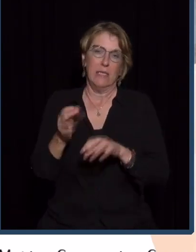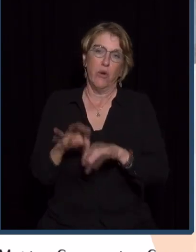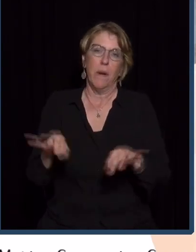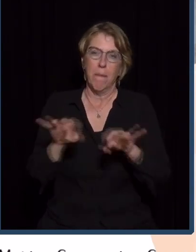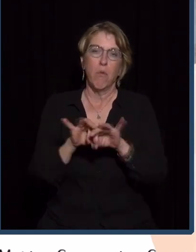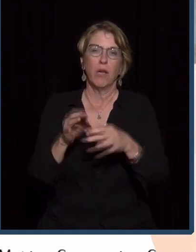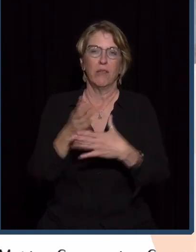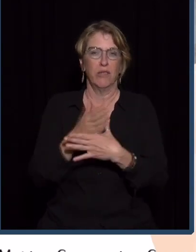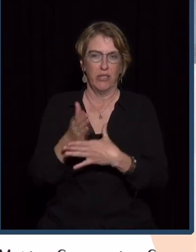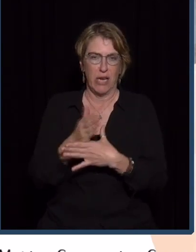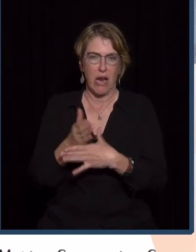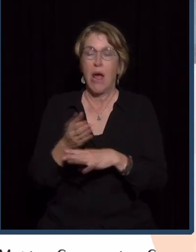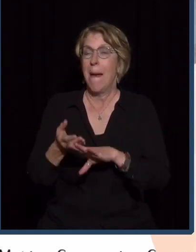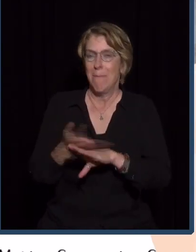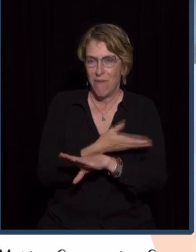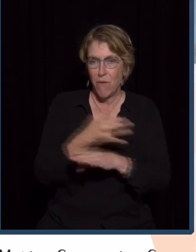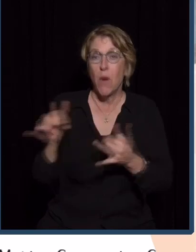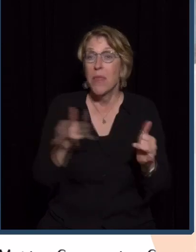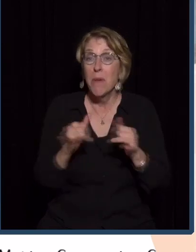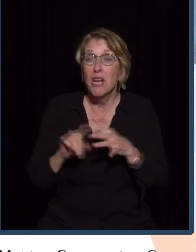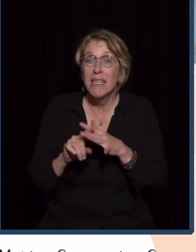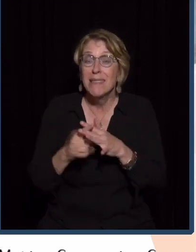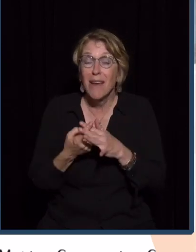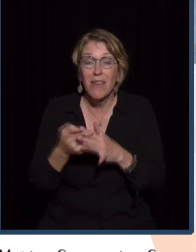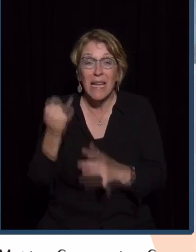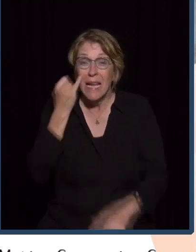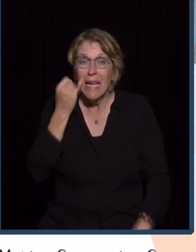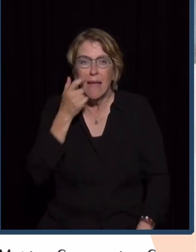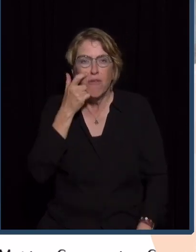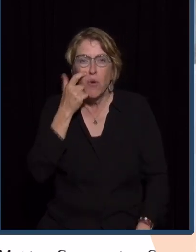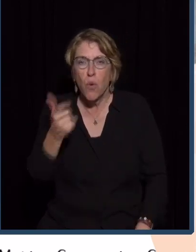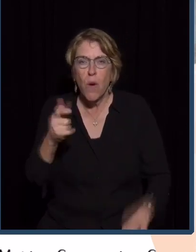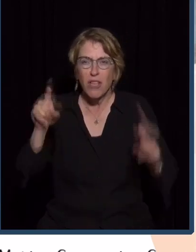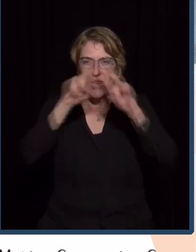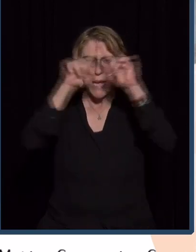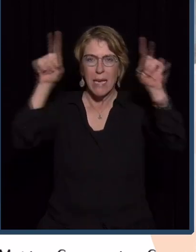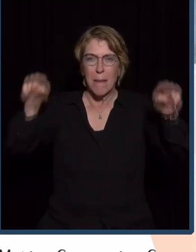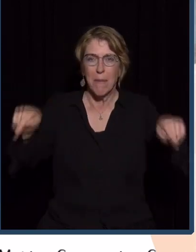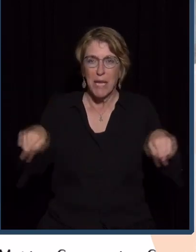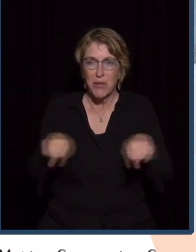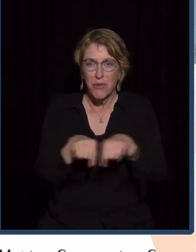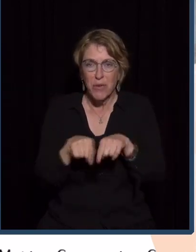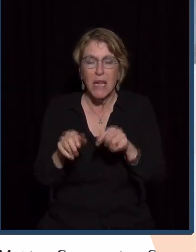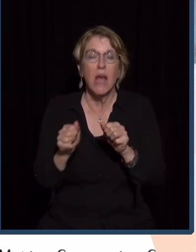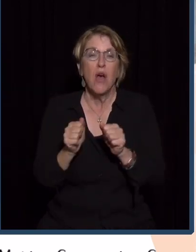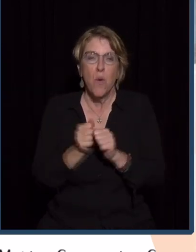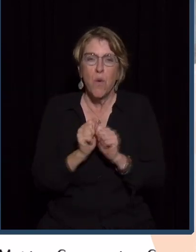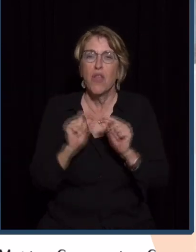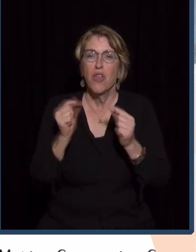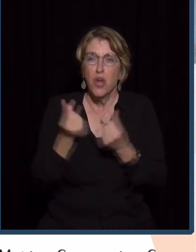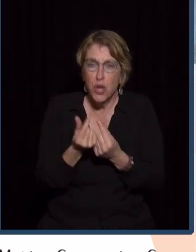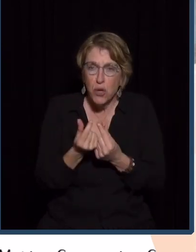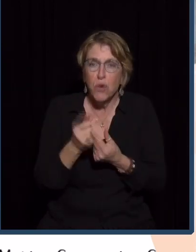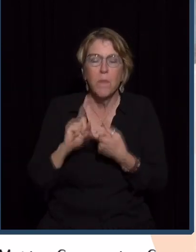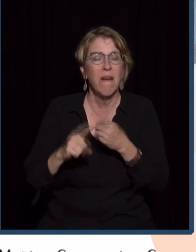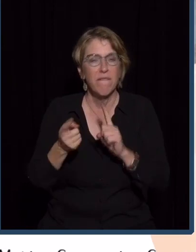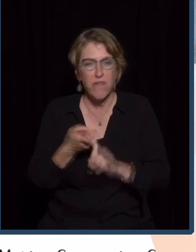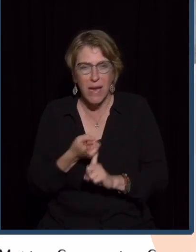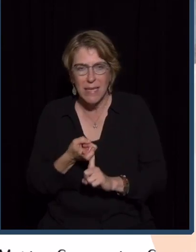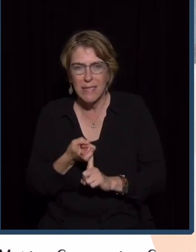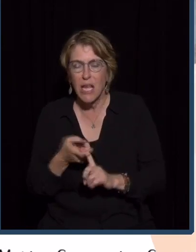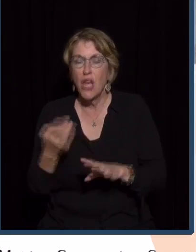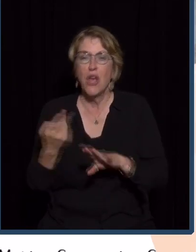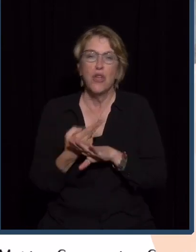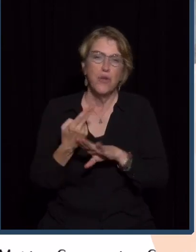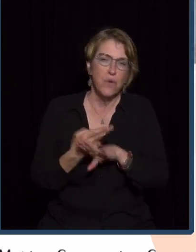this party started. So if you're watching this on a big screen with a group of friends, take out your phone, computer, or